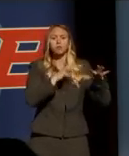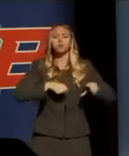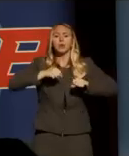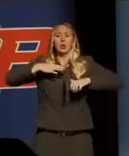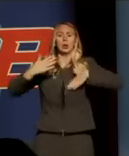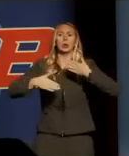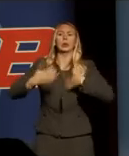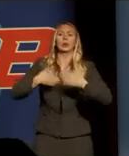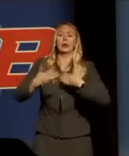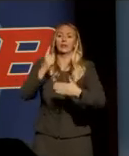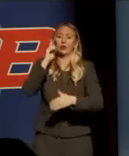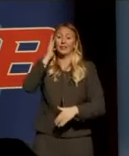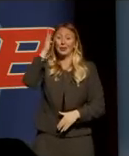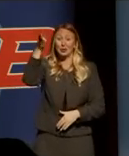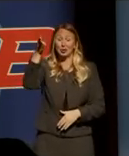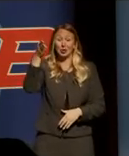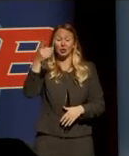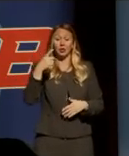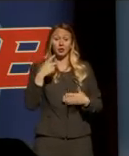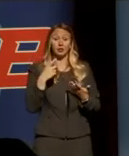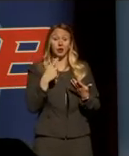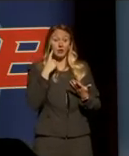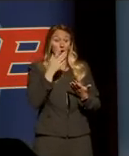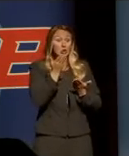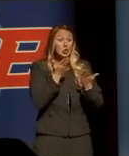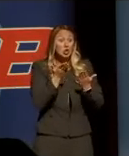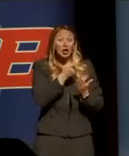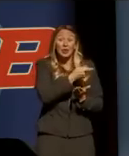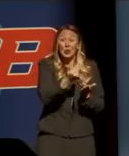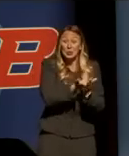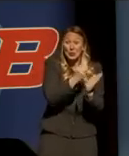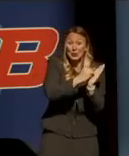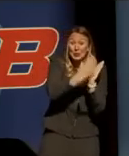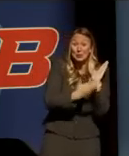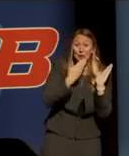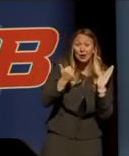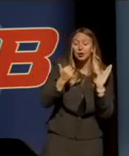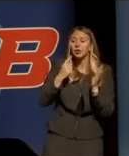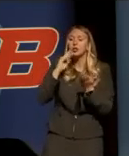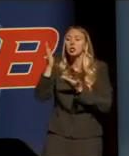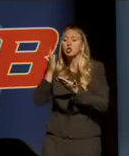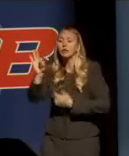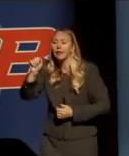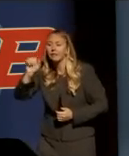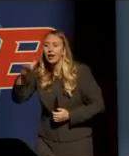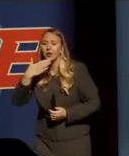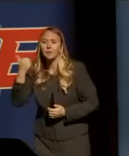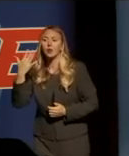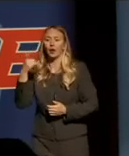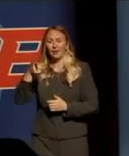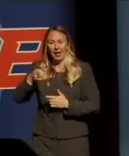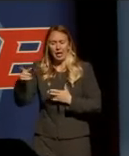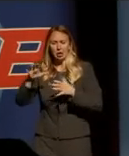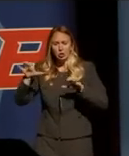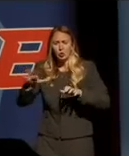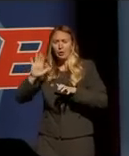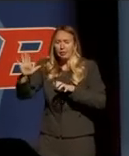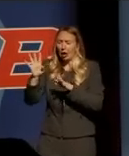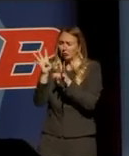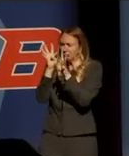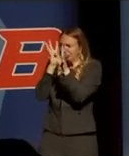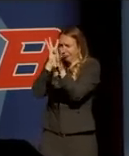to serve them better, to serve our faculty better as they do their leading edge,